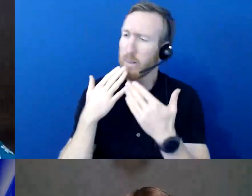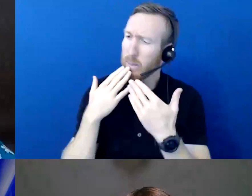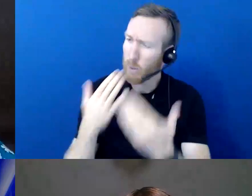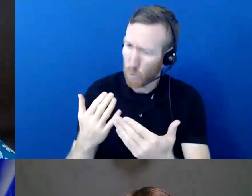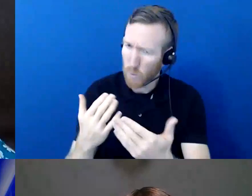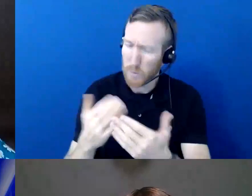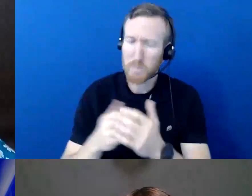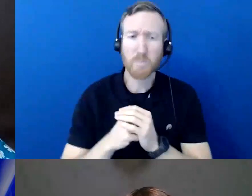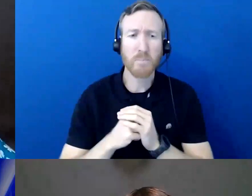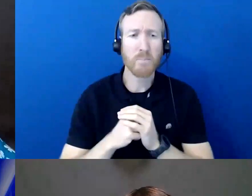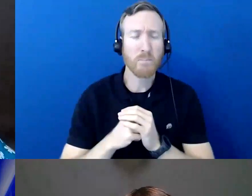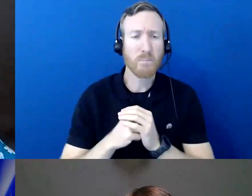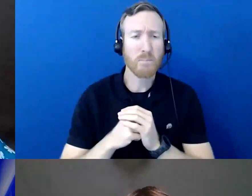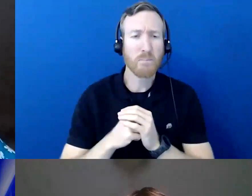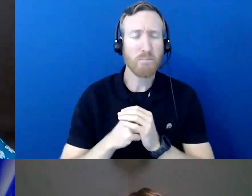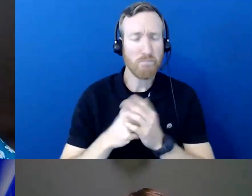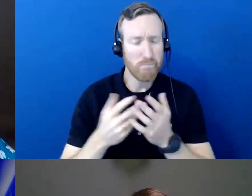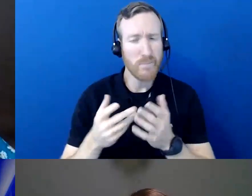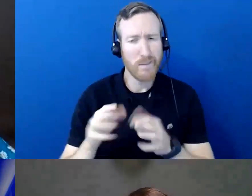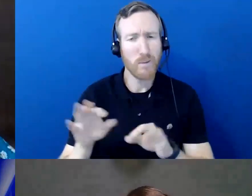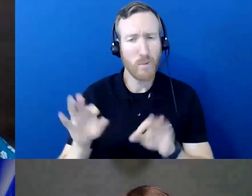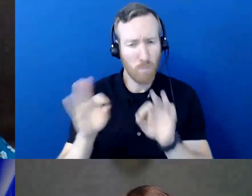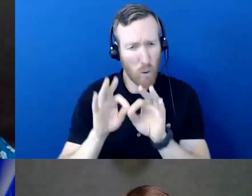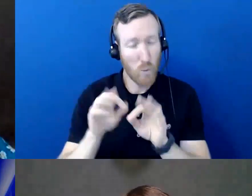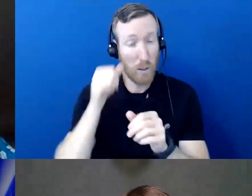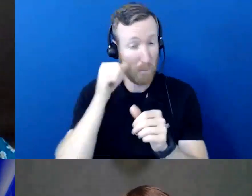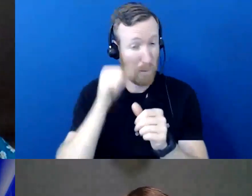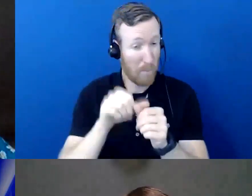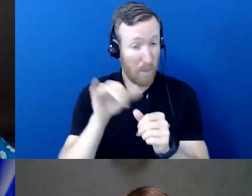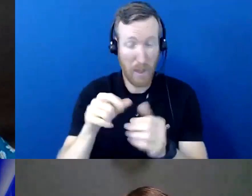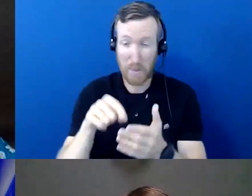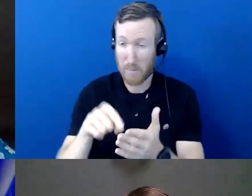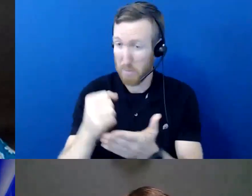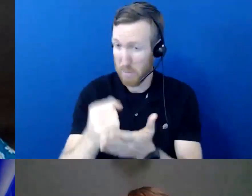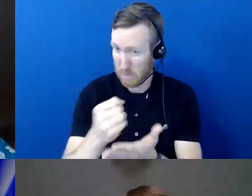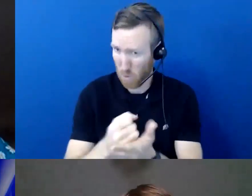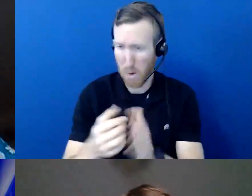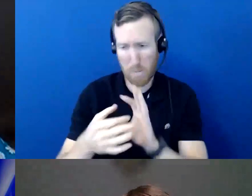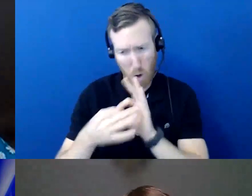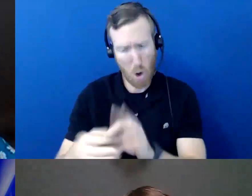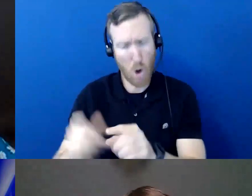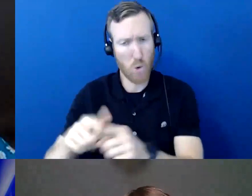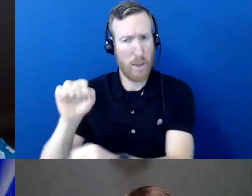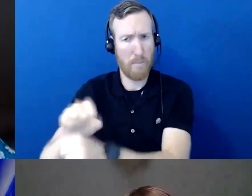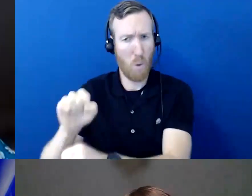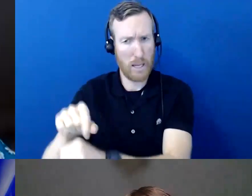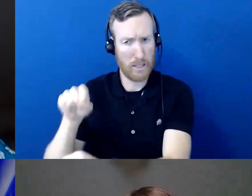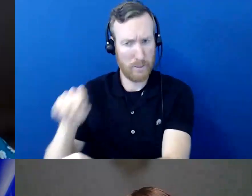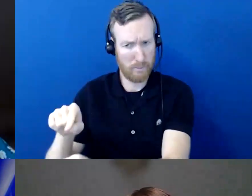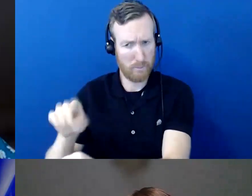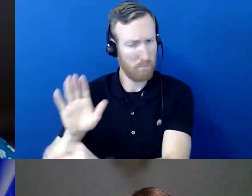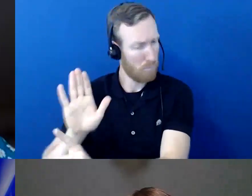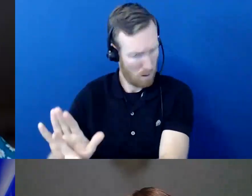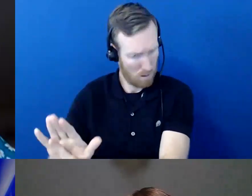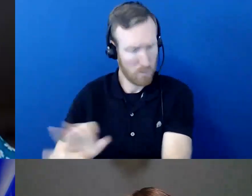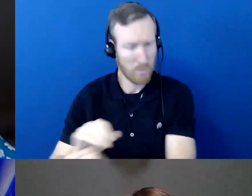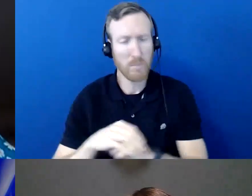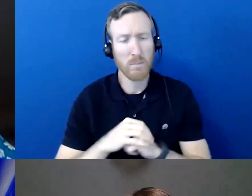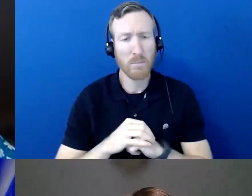It is really important to remember that the passport does belong to the employee. So